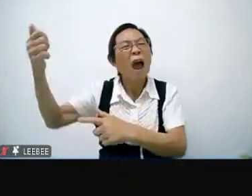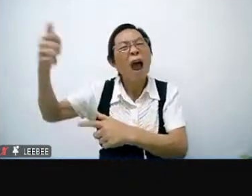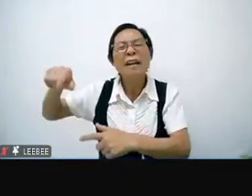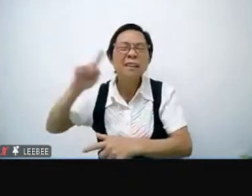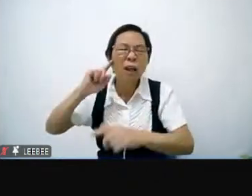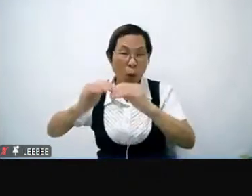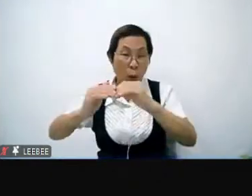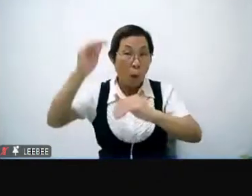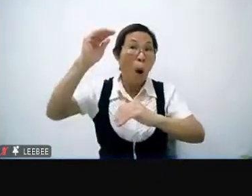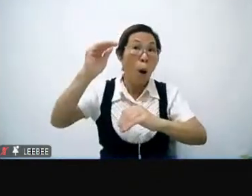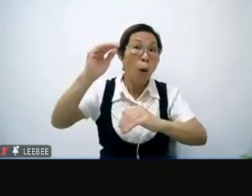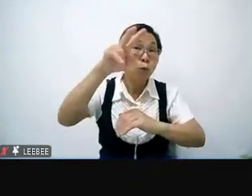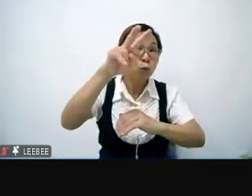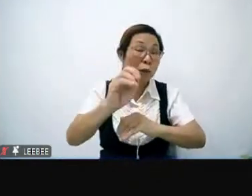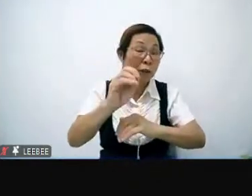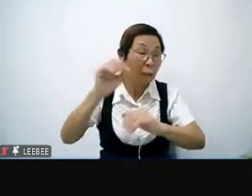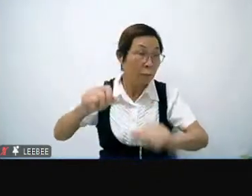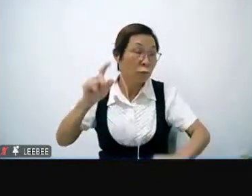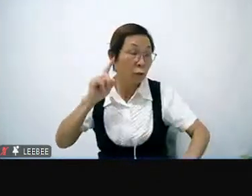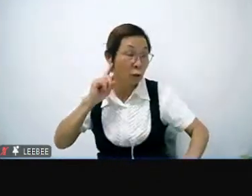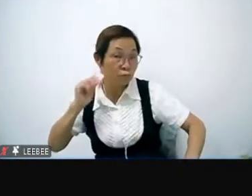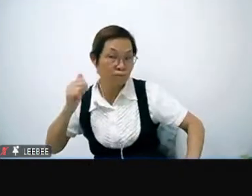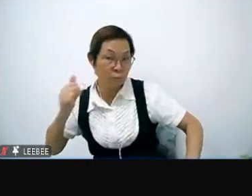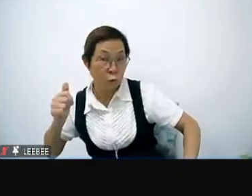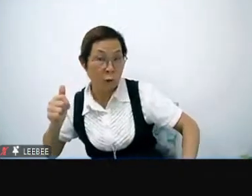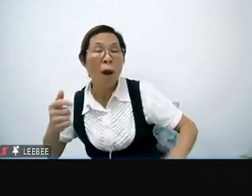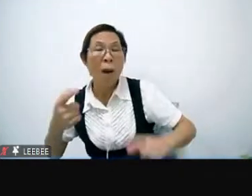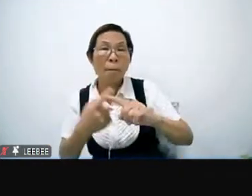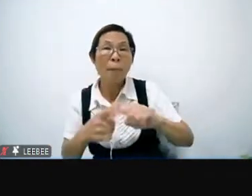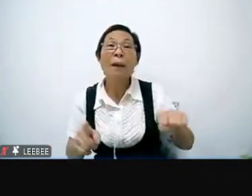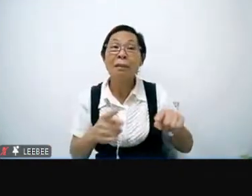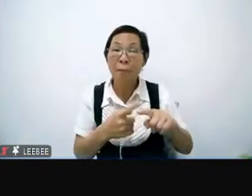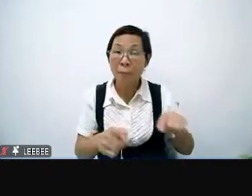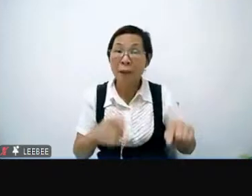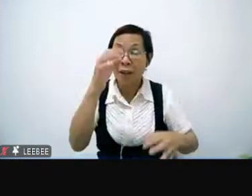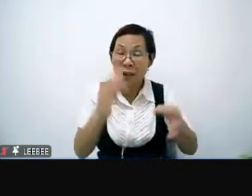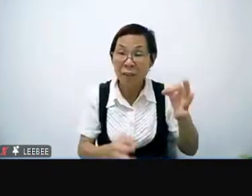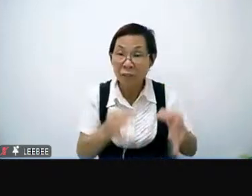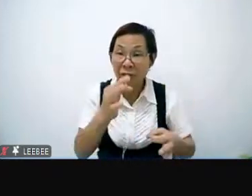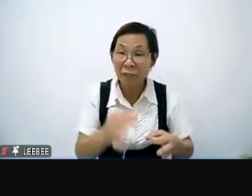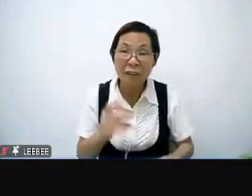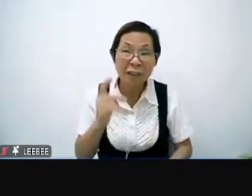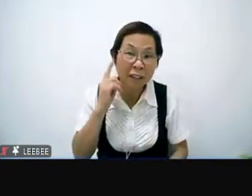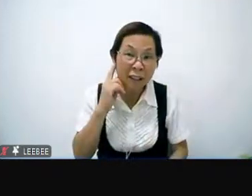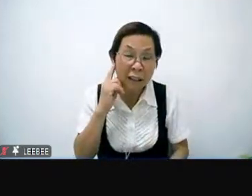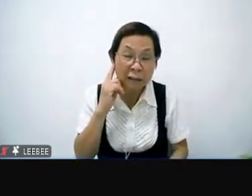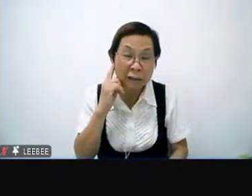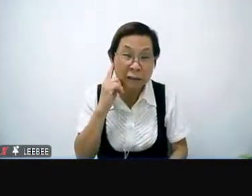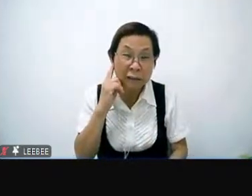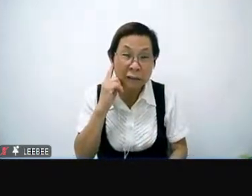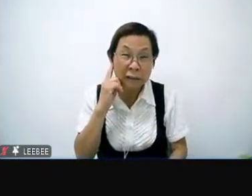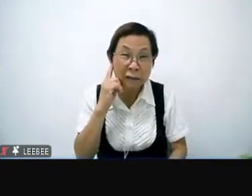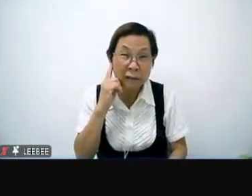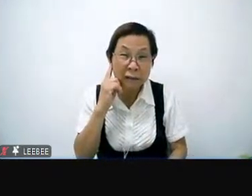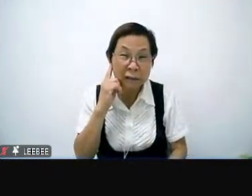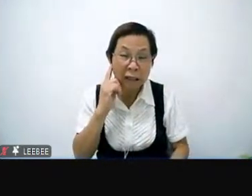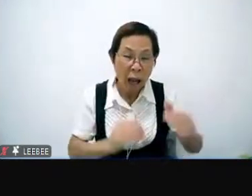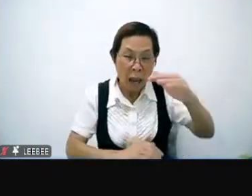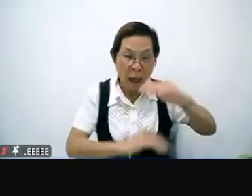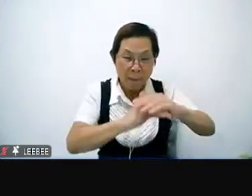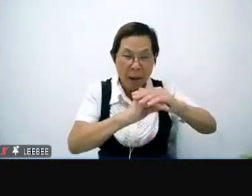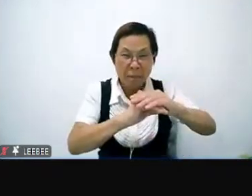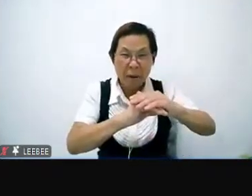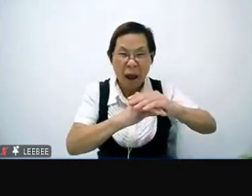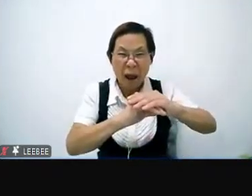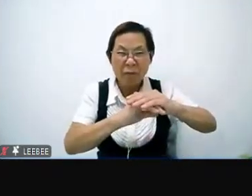20 can be heard well. But then, if the hearing threshold falls at the mild category,